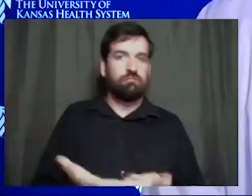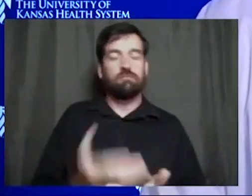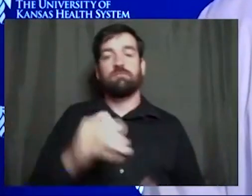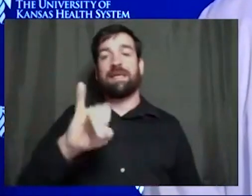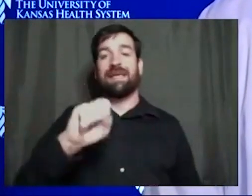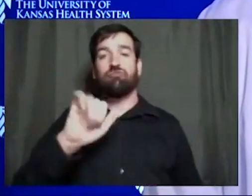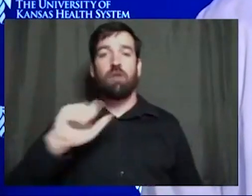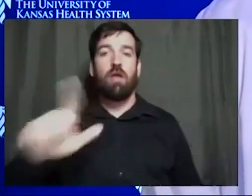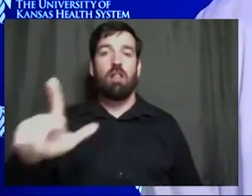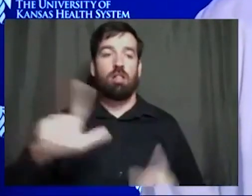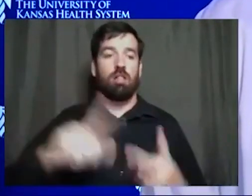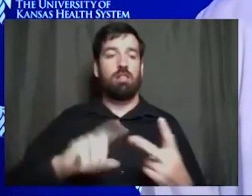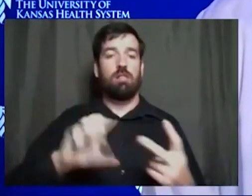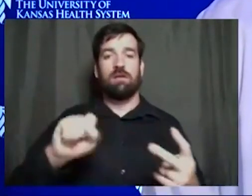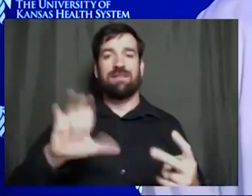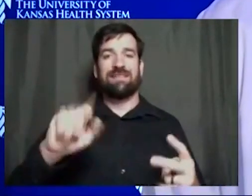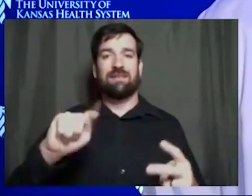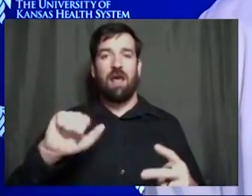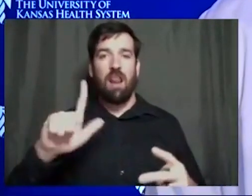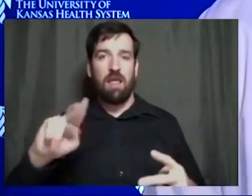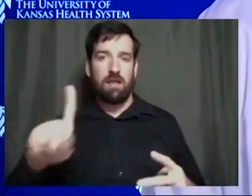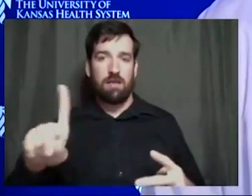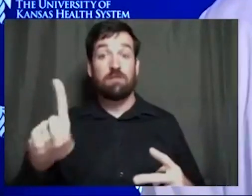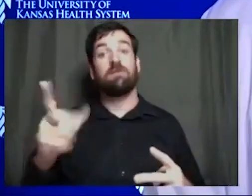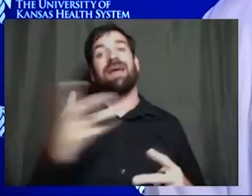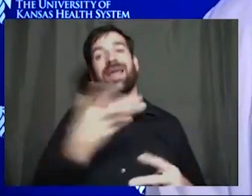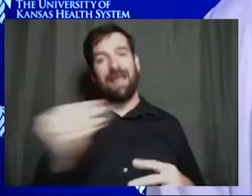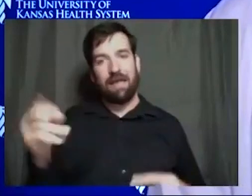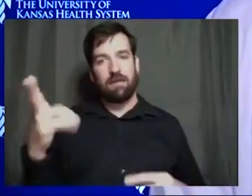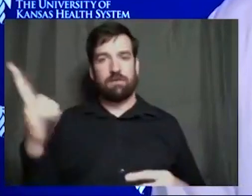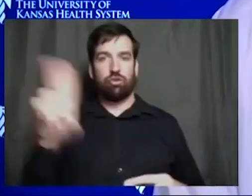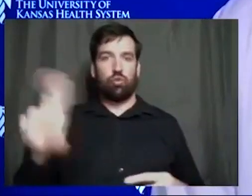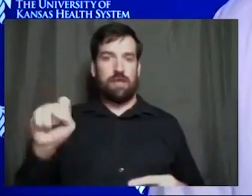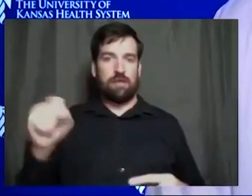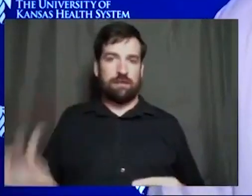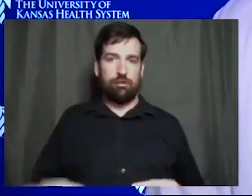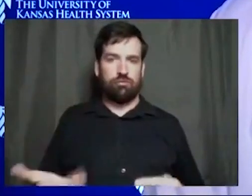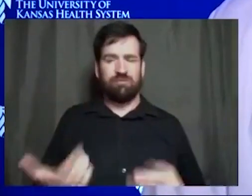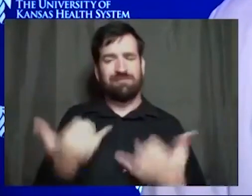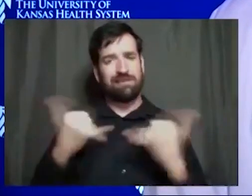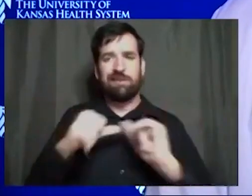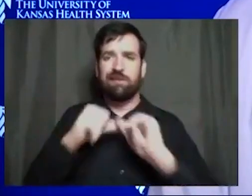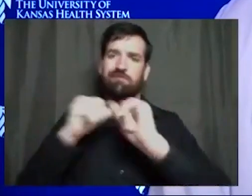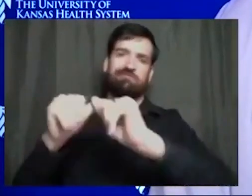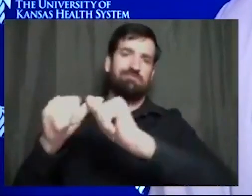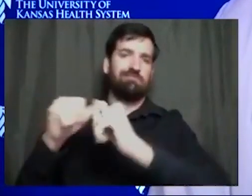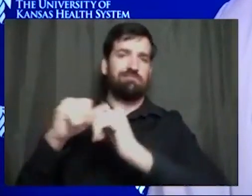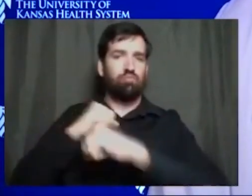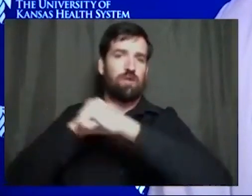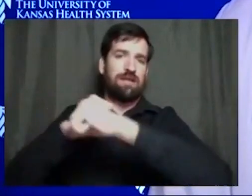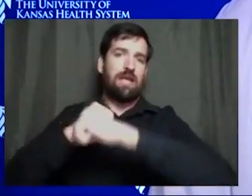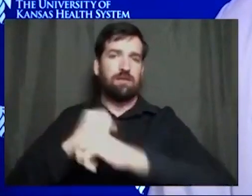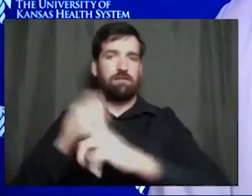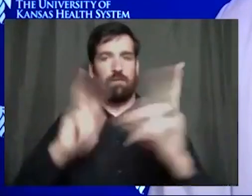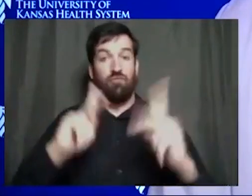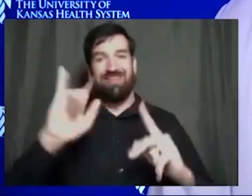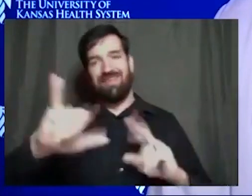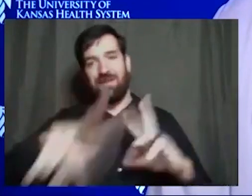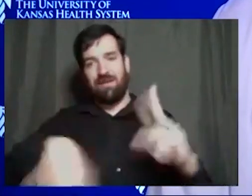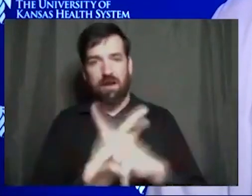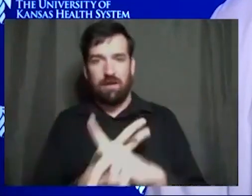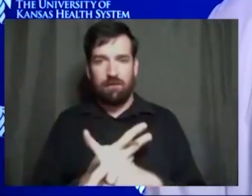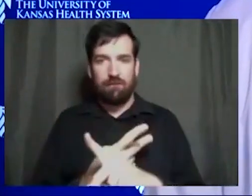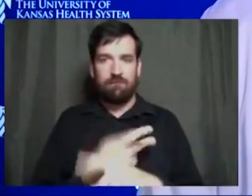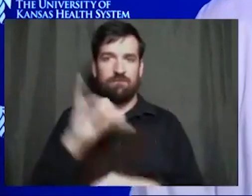States. It continues, the vaccines continue to protect people against those types of